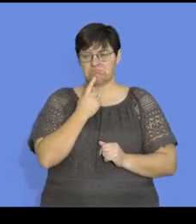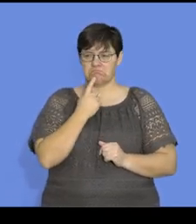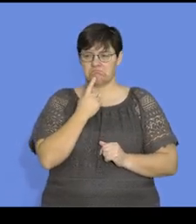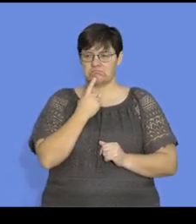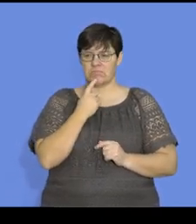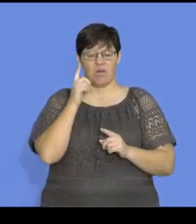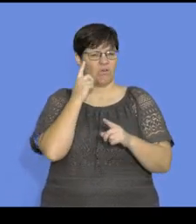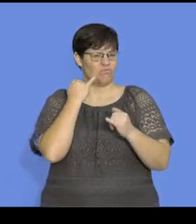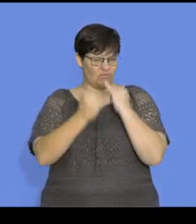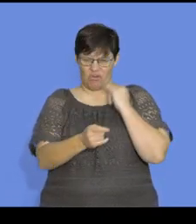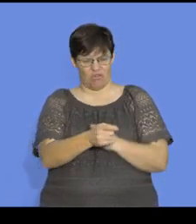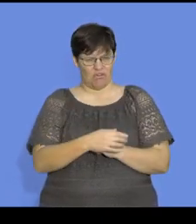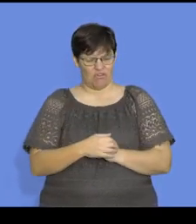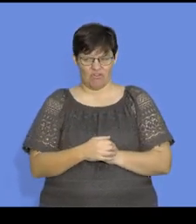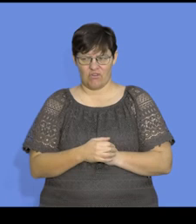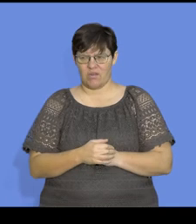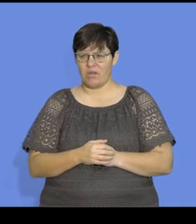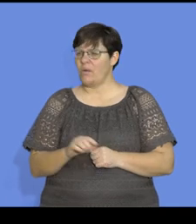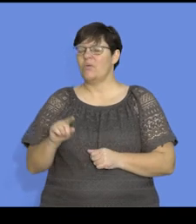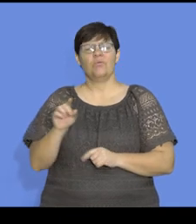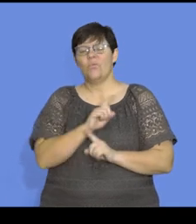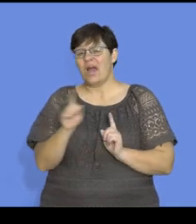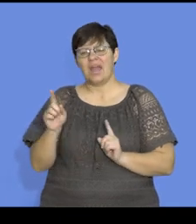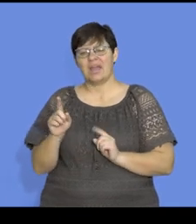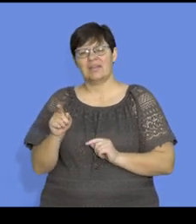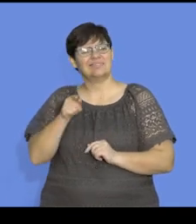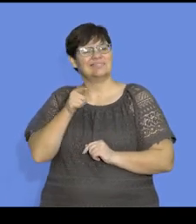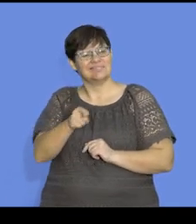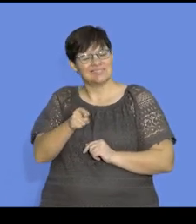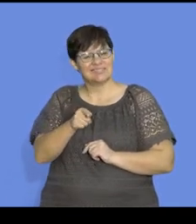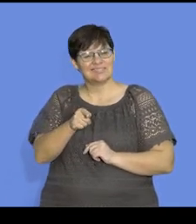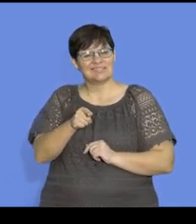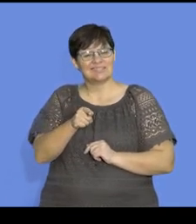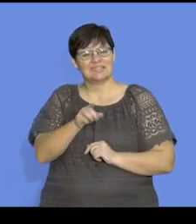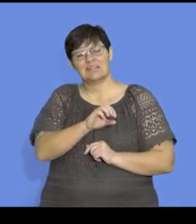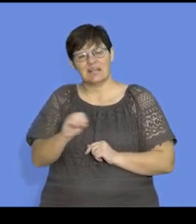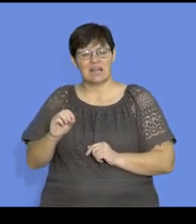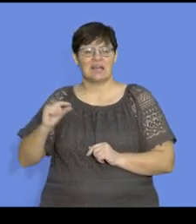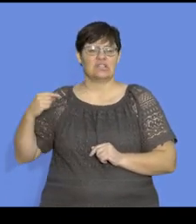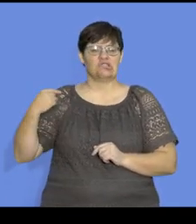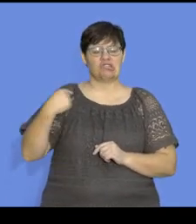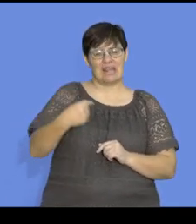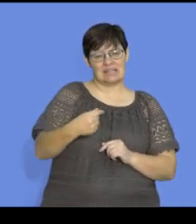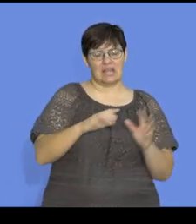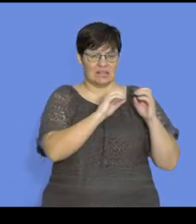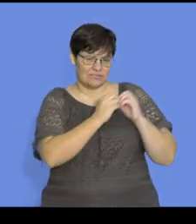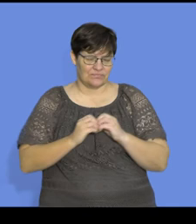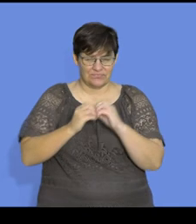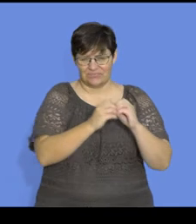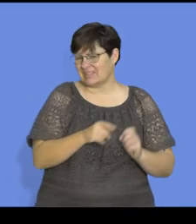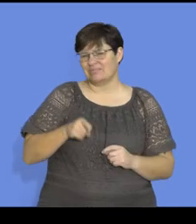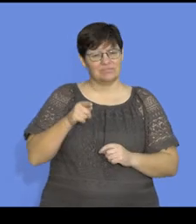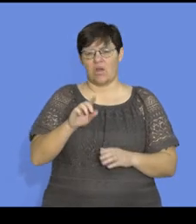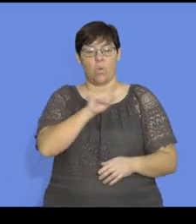put a cross here, and the reason is we don't really, that's going to fall under genetic engineering. This is not